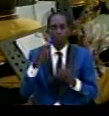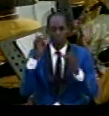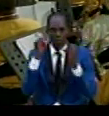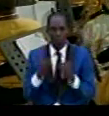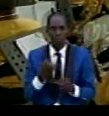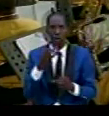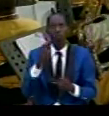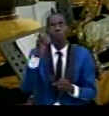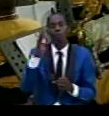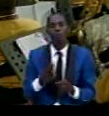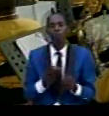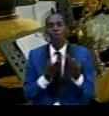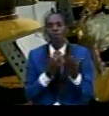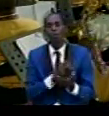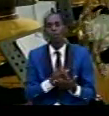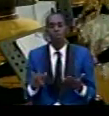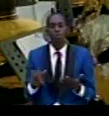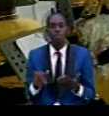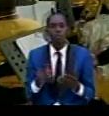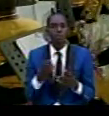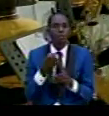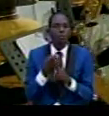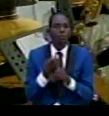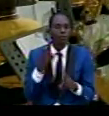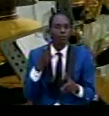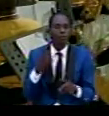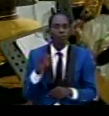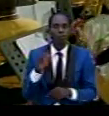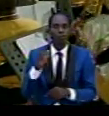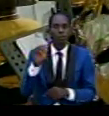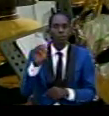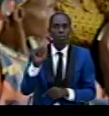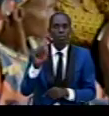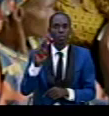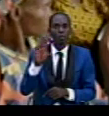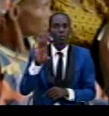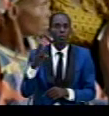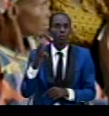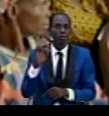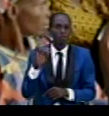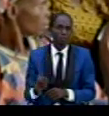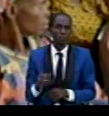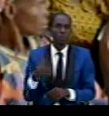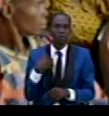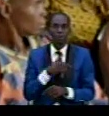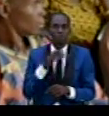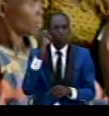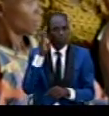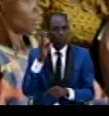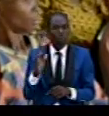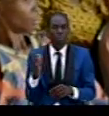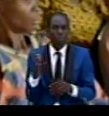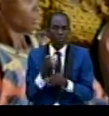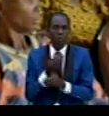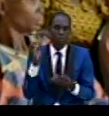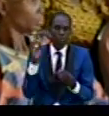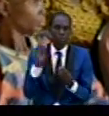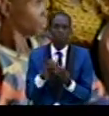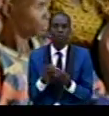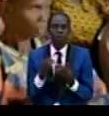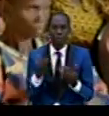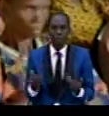waiting all the way from Auchi. We have some from Wari. We'll be taking them live, but now we return to the state of